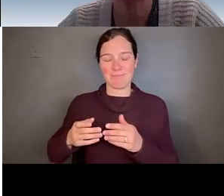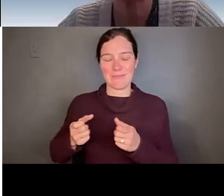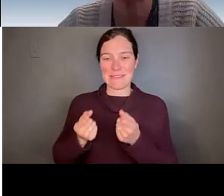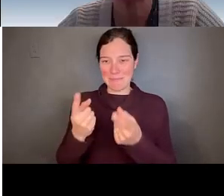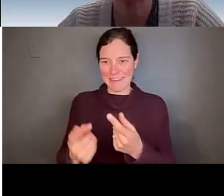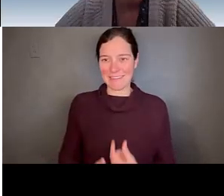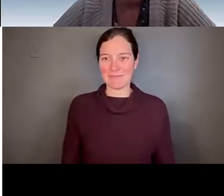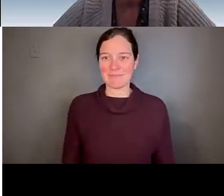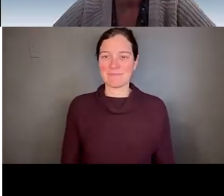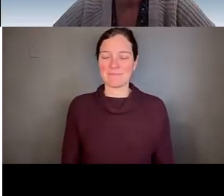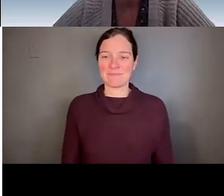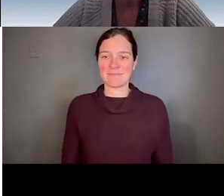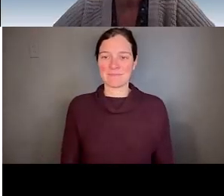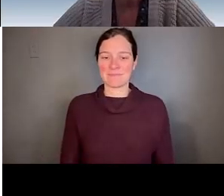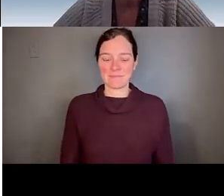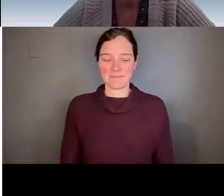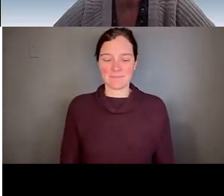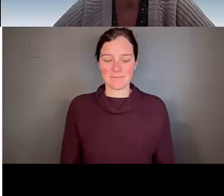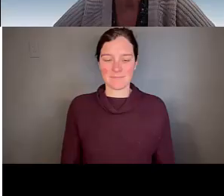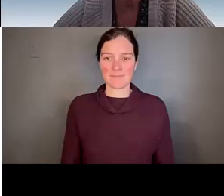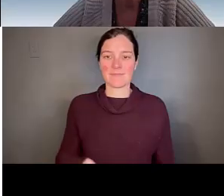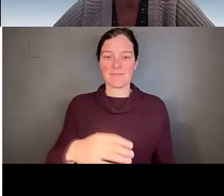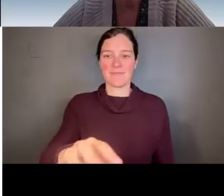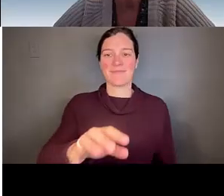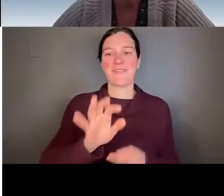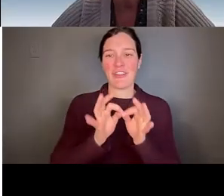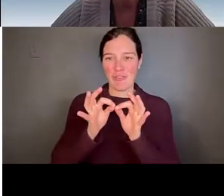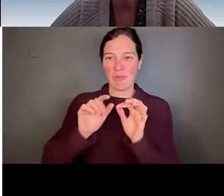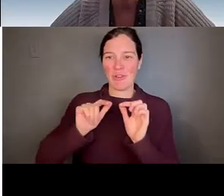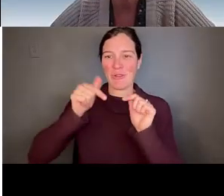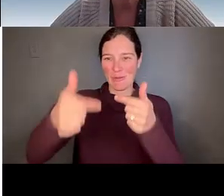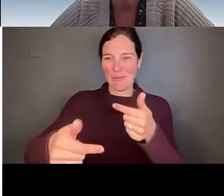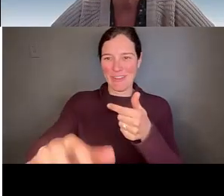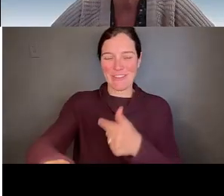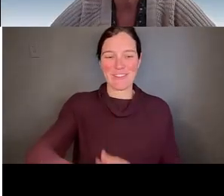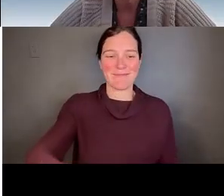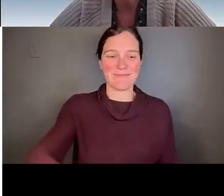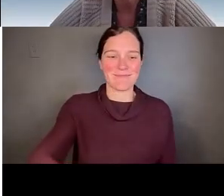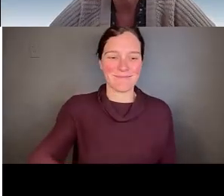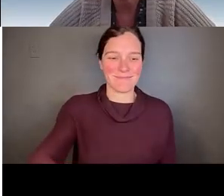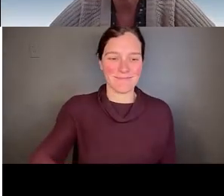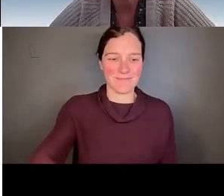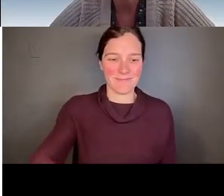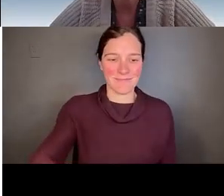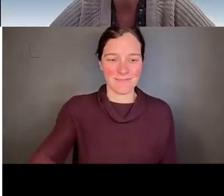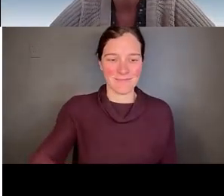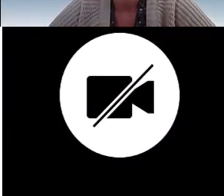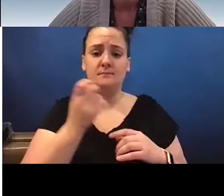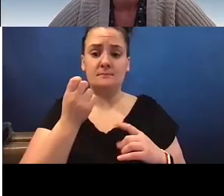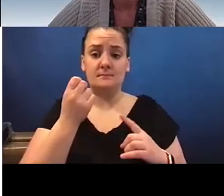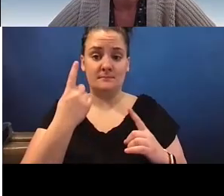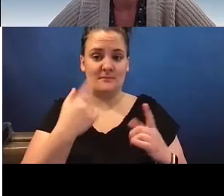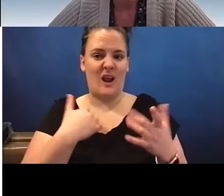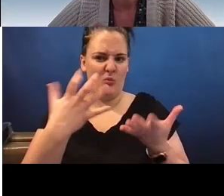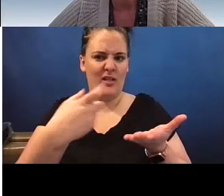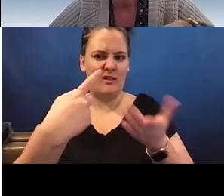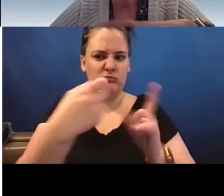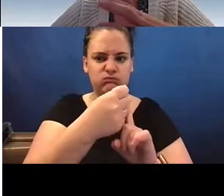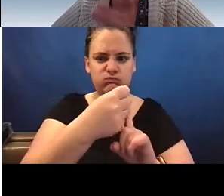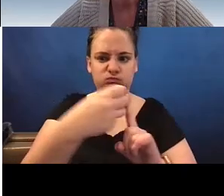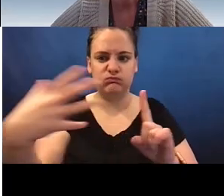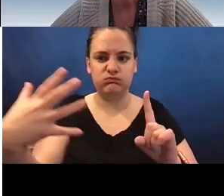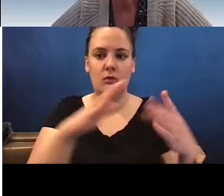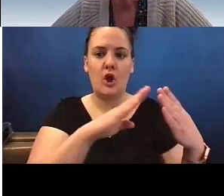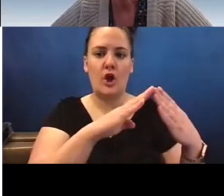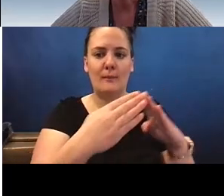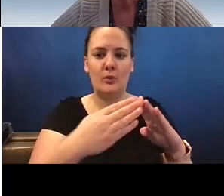Thank you, Austin. So I'm going to talk for a minute about community benefit. And first, I just want to highlight, what is community benefit? Community benefit